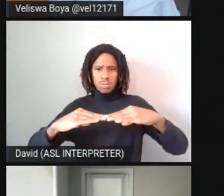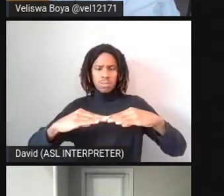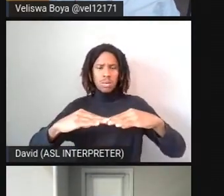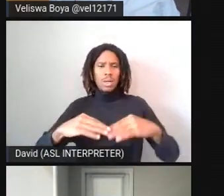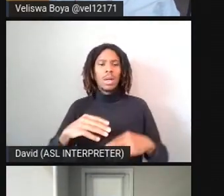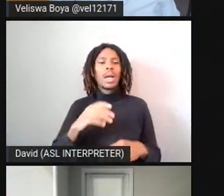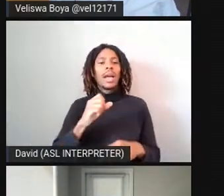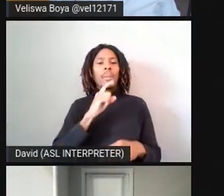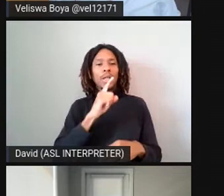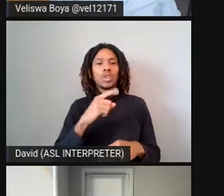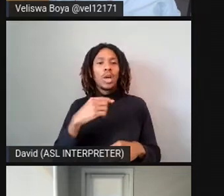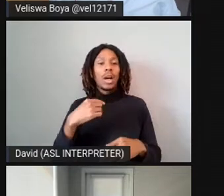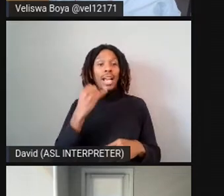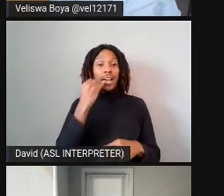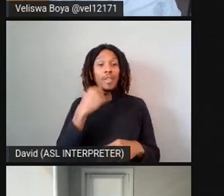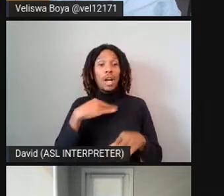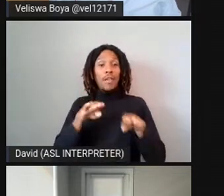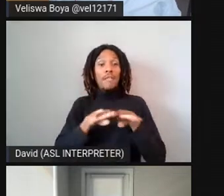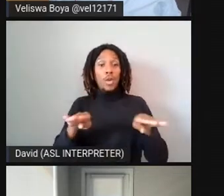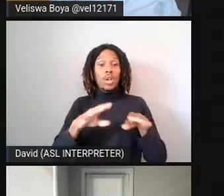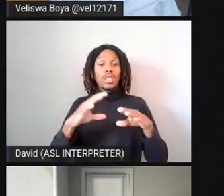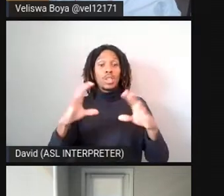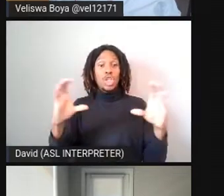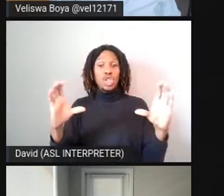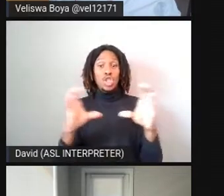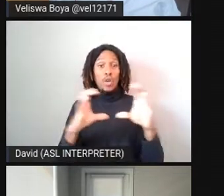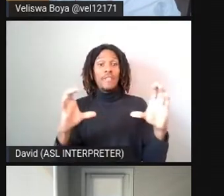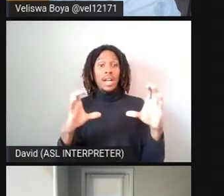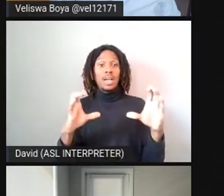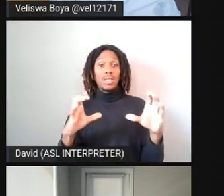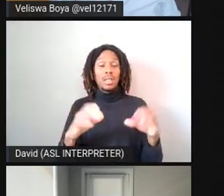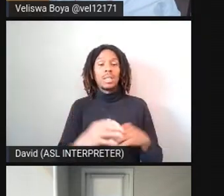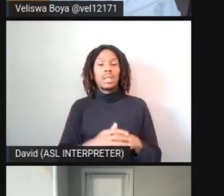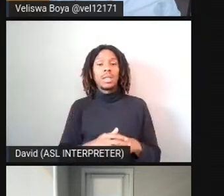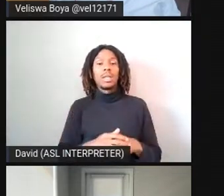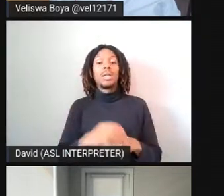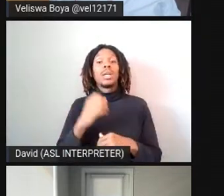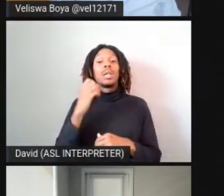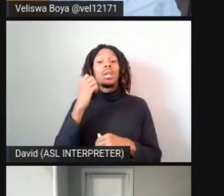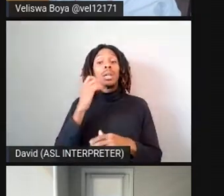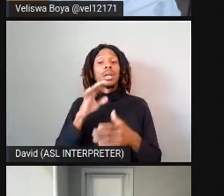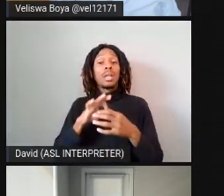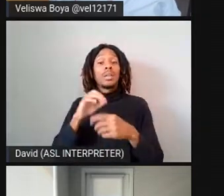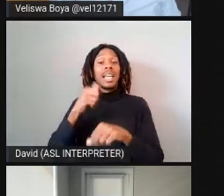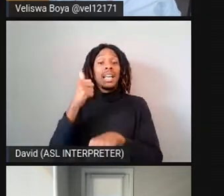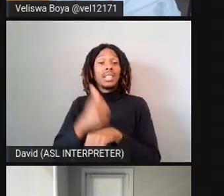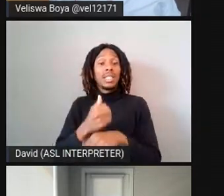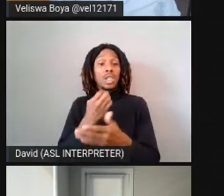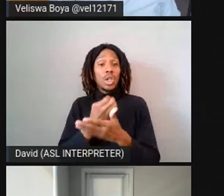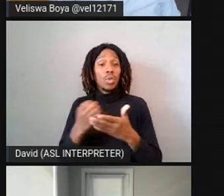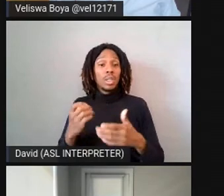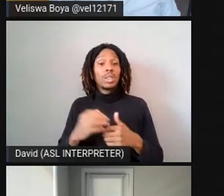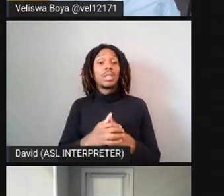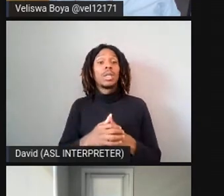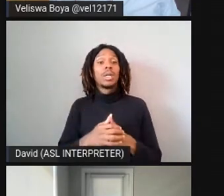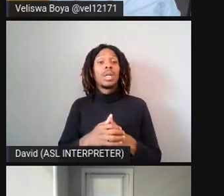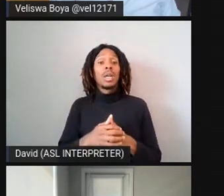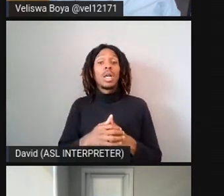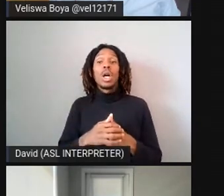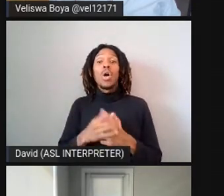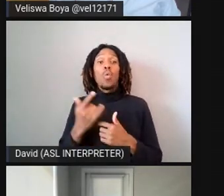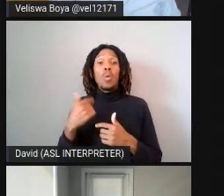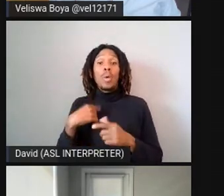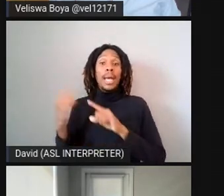what your floor is certified to hold here. And in terms of installation equipment, the day that we come to install